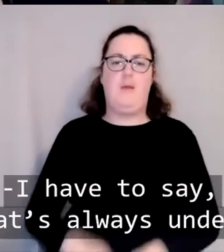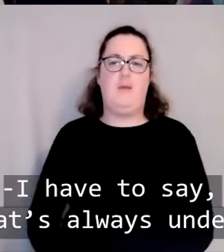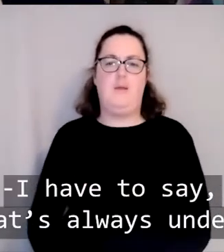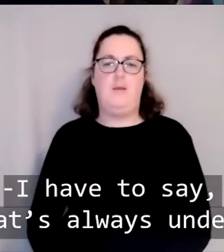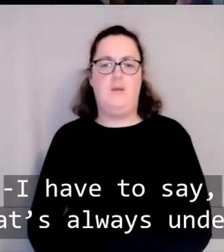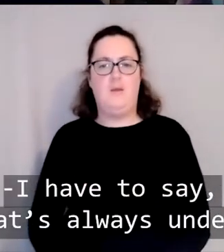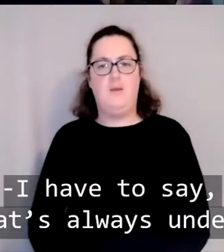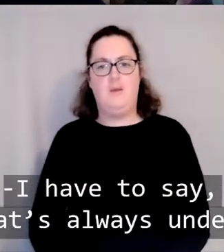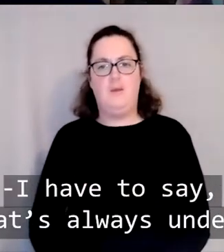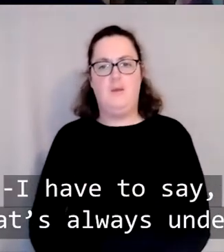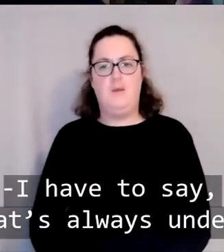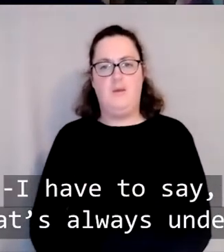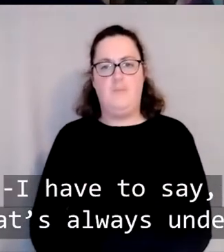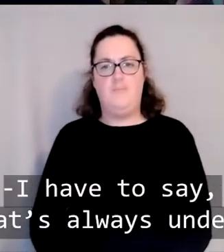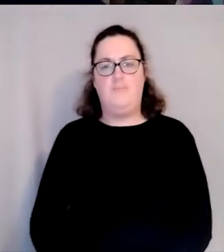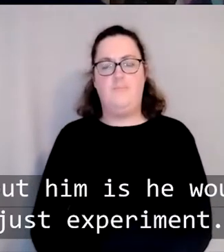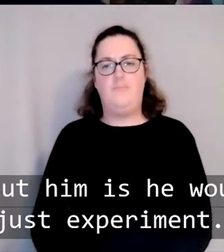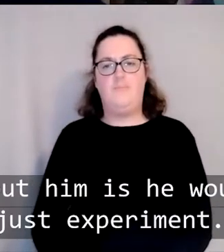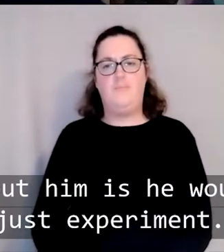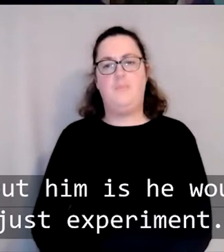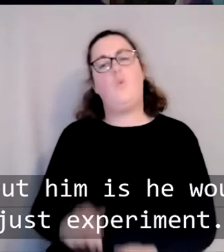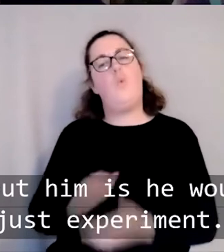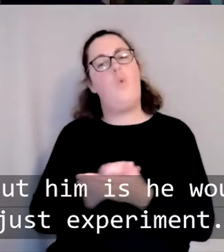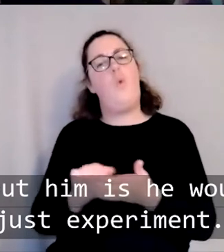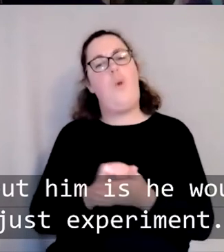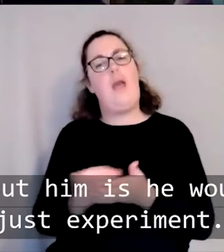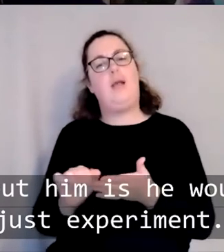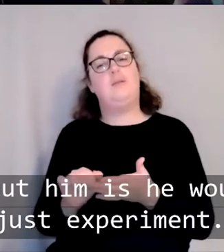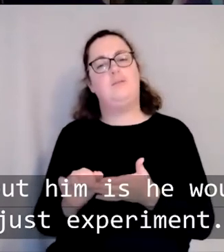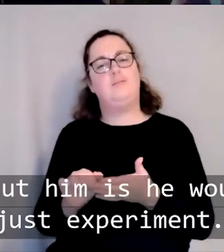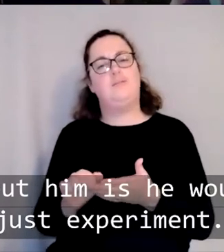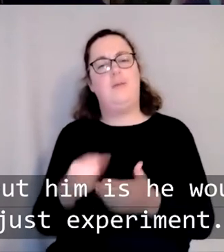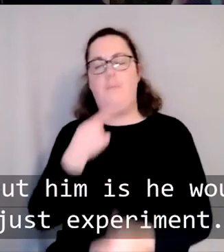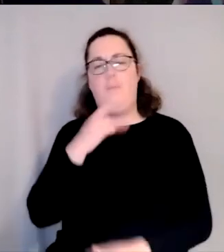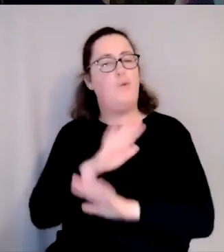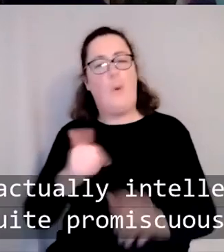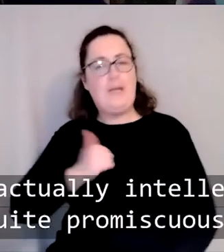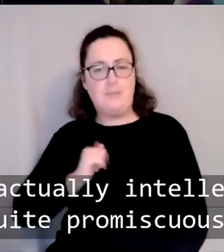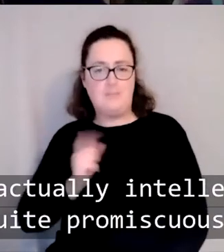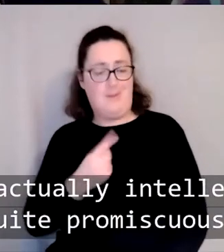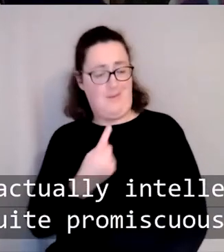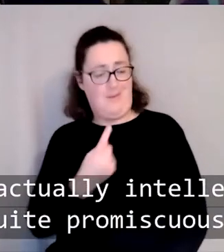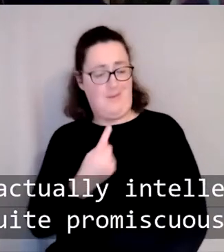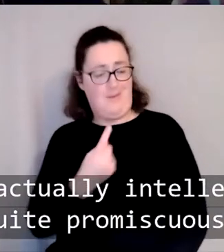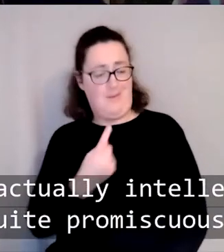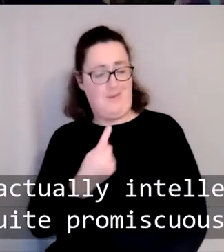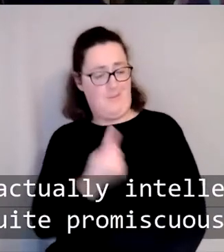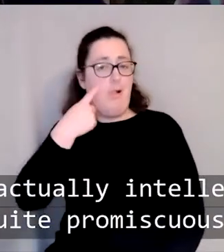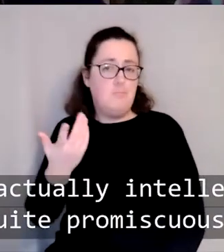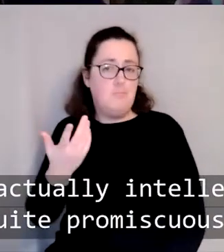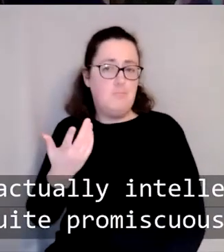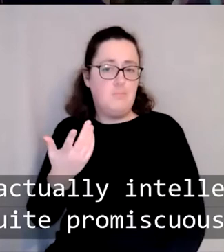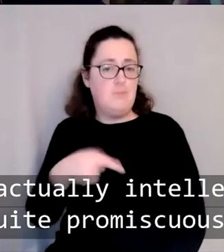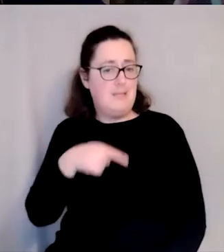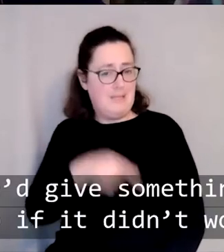say, I think what's always underestimated about him is he would just experiment. He was actually